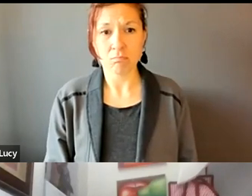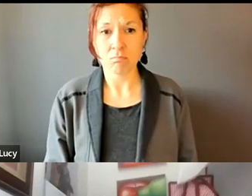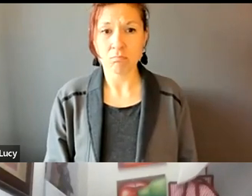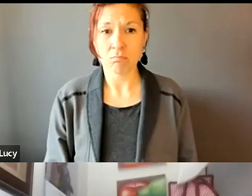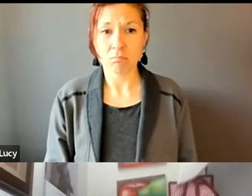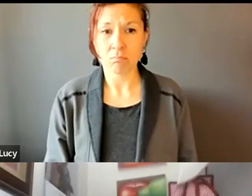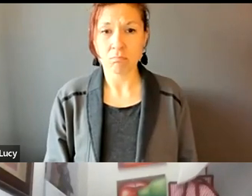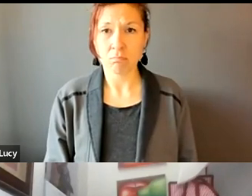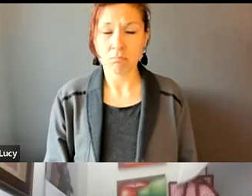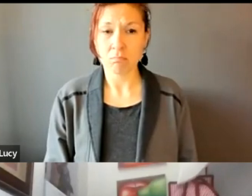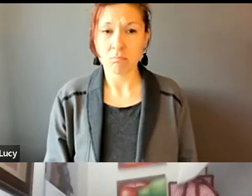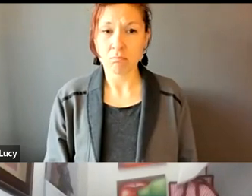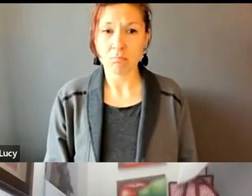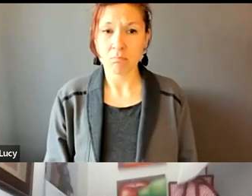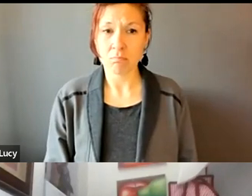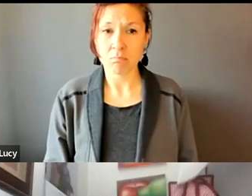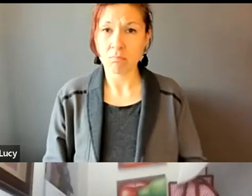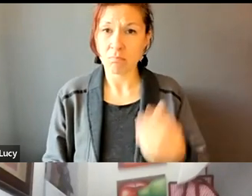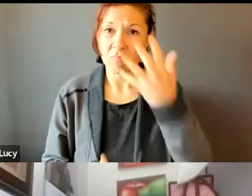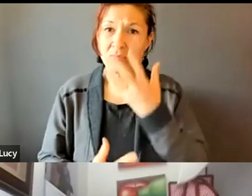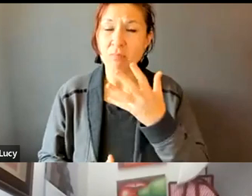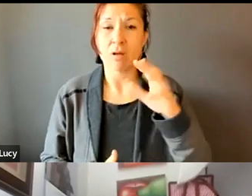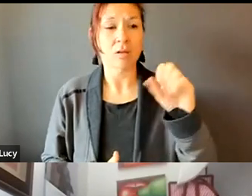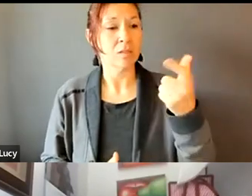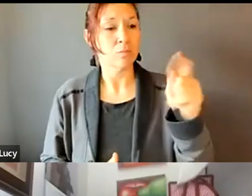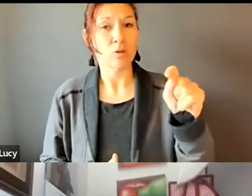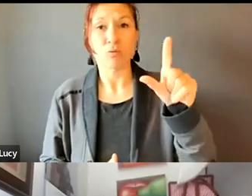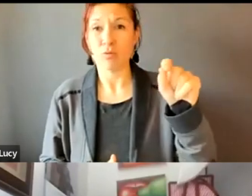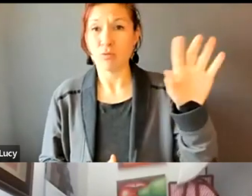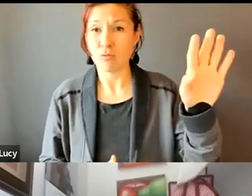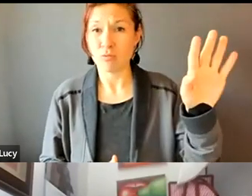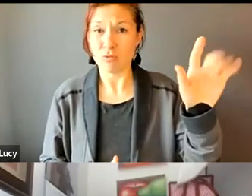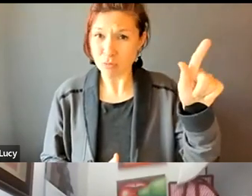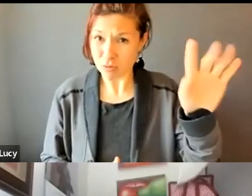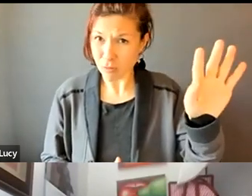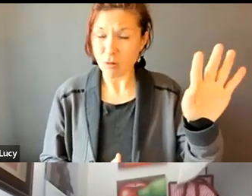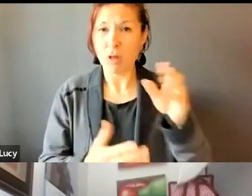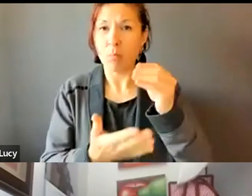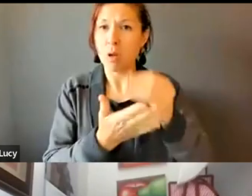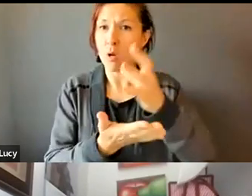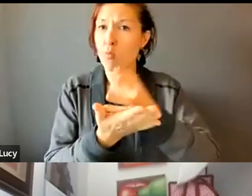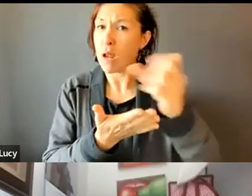unfortunately for September 2024 we won't have this funds anymore